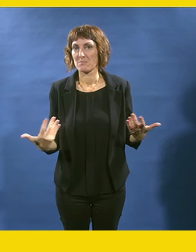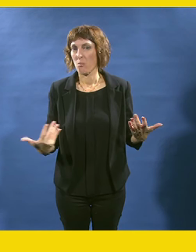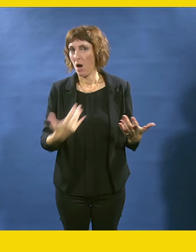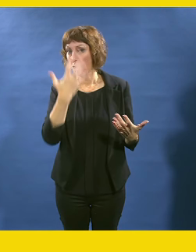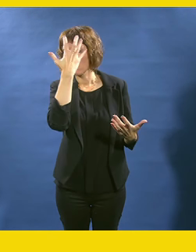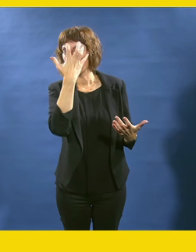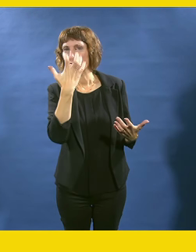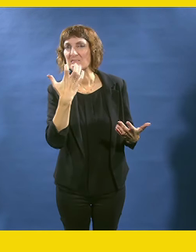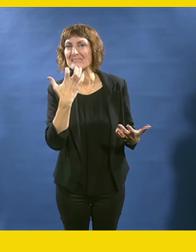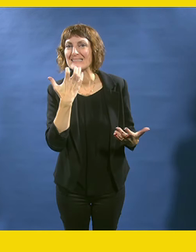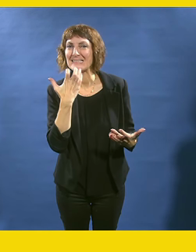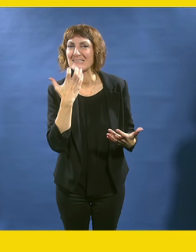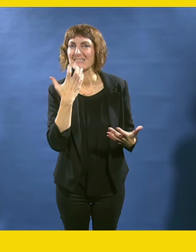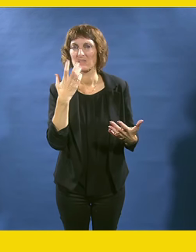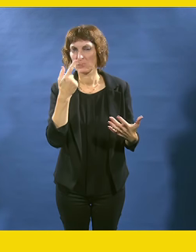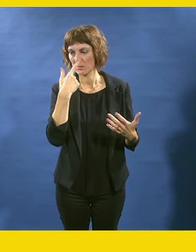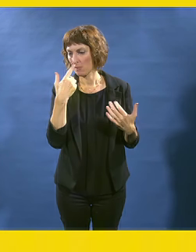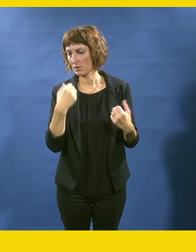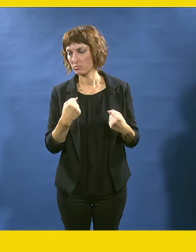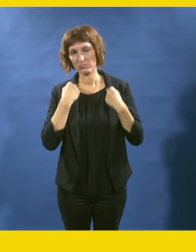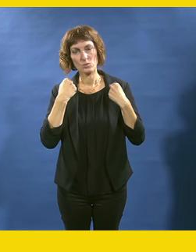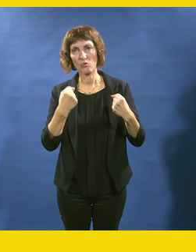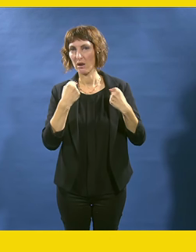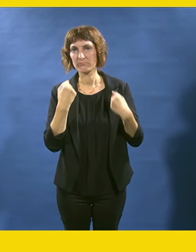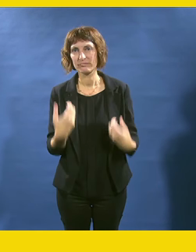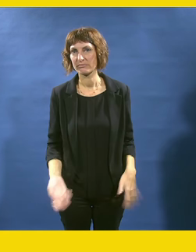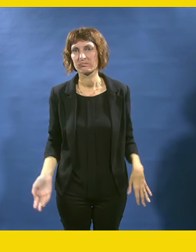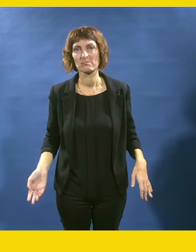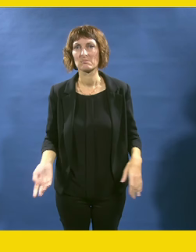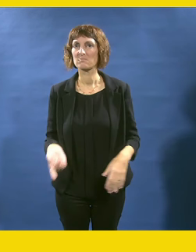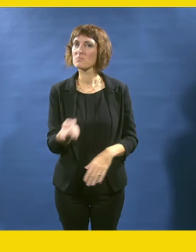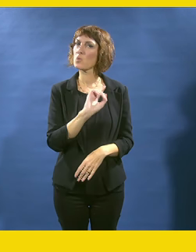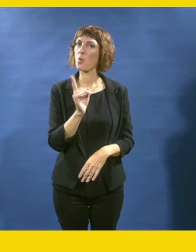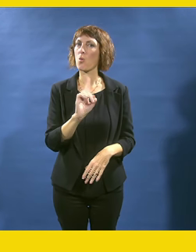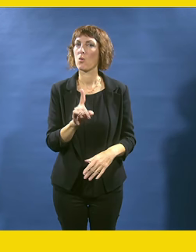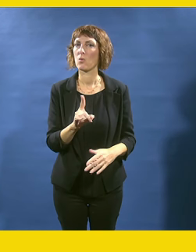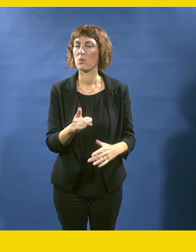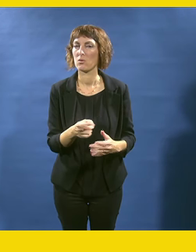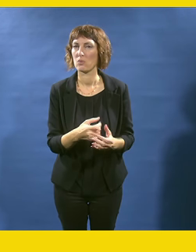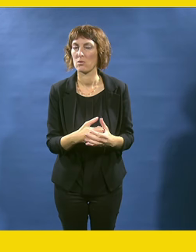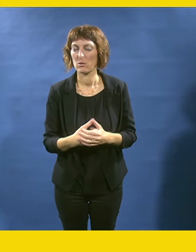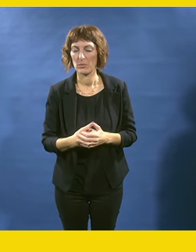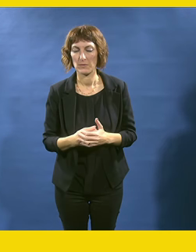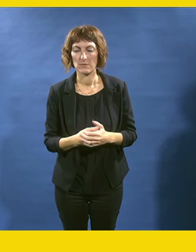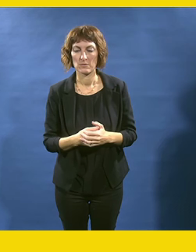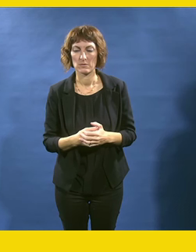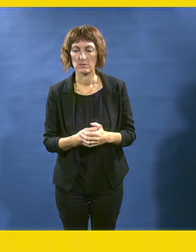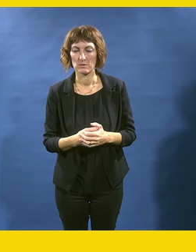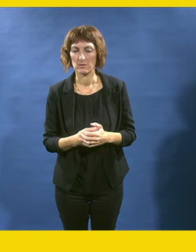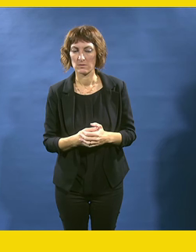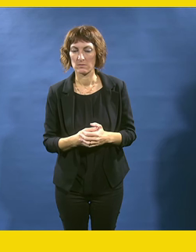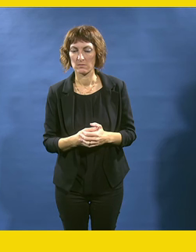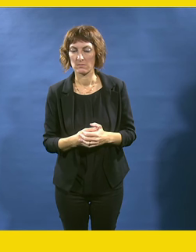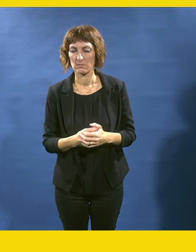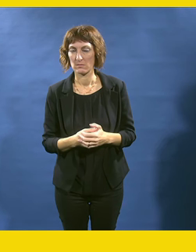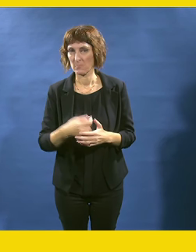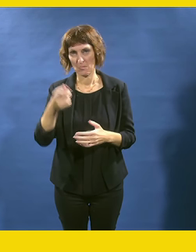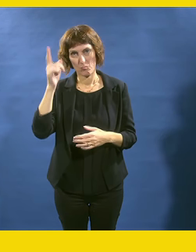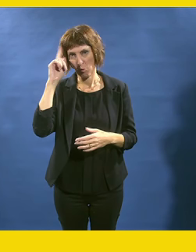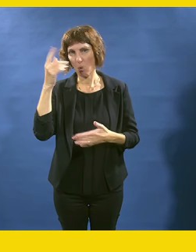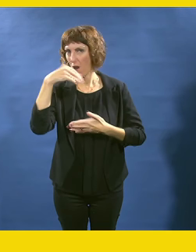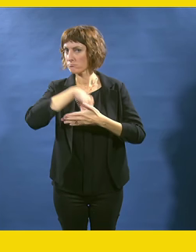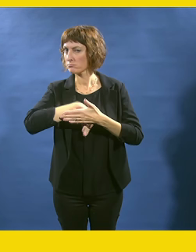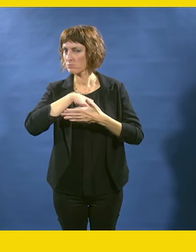chain. I will not yield to your prison, for I'm free and bond. I'm not a feeble willow to fear